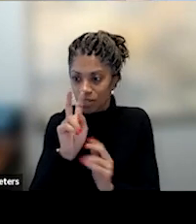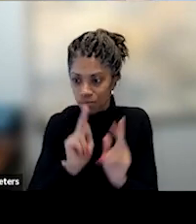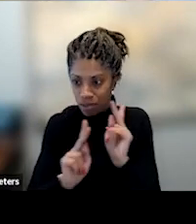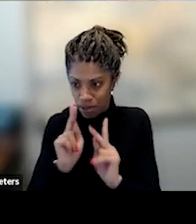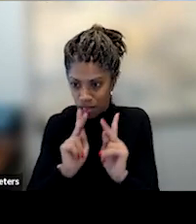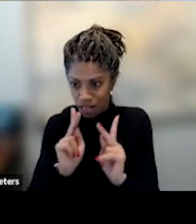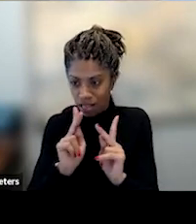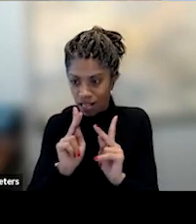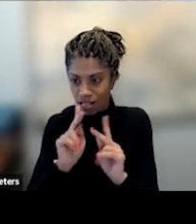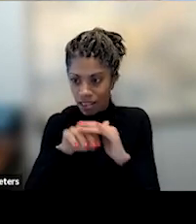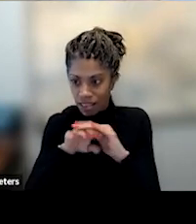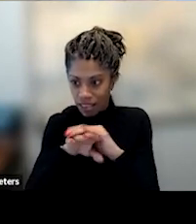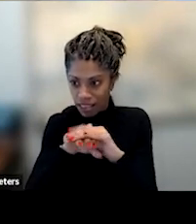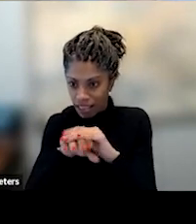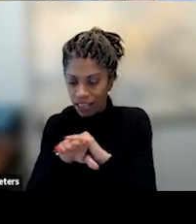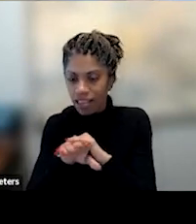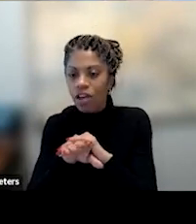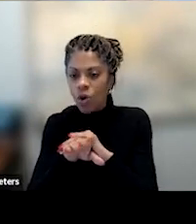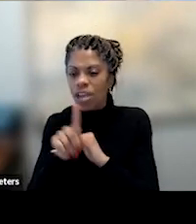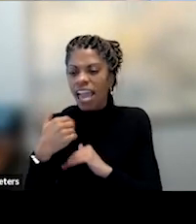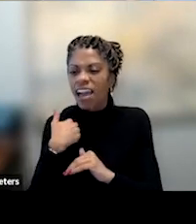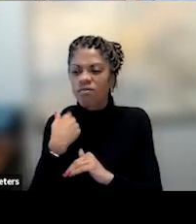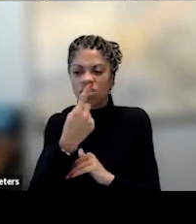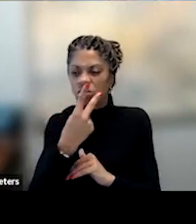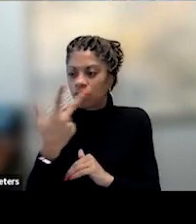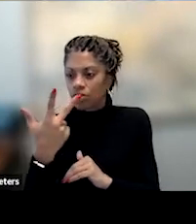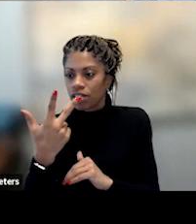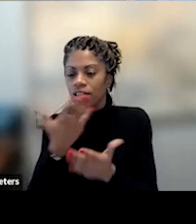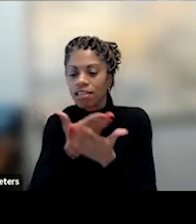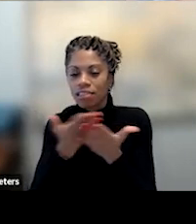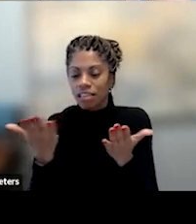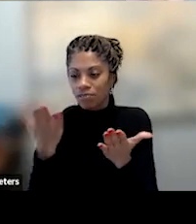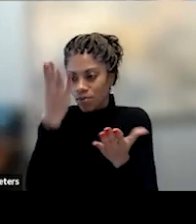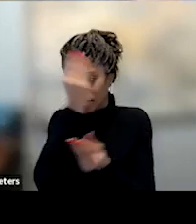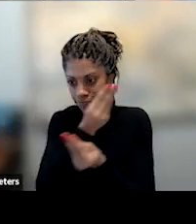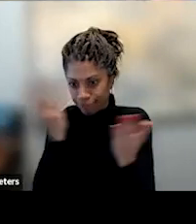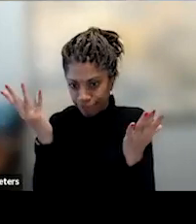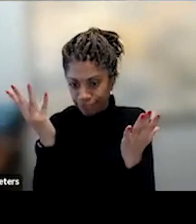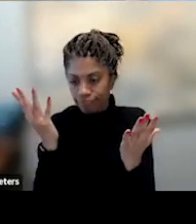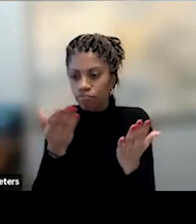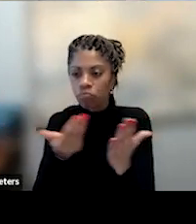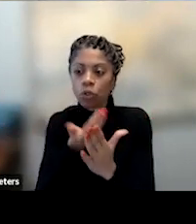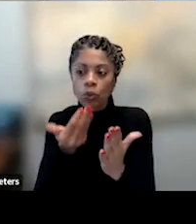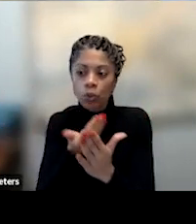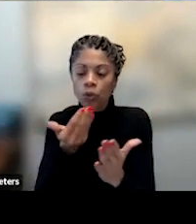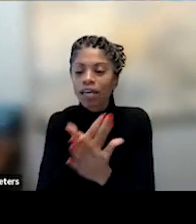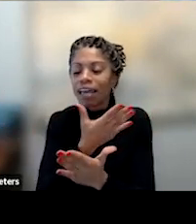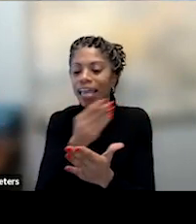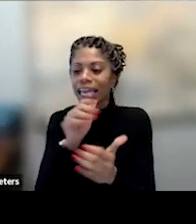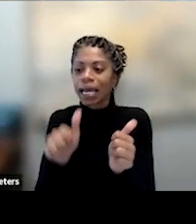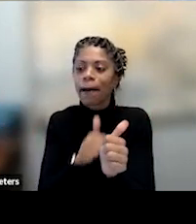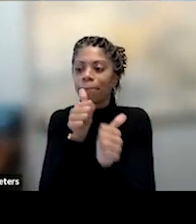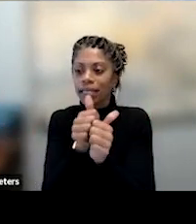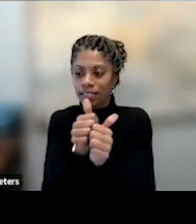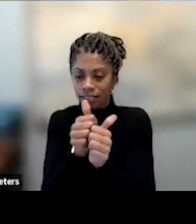have a few items to flag for you all, some things from the network, new and upcoming, just some updates. So first things